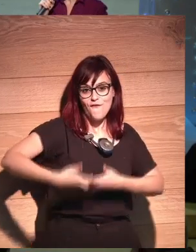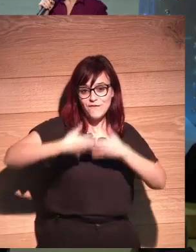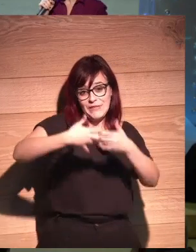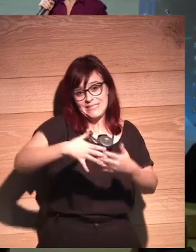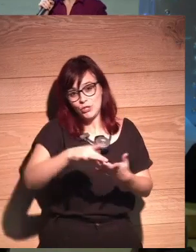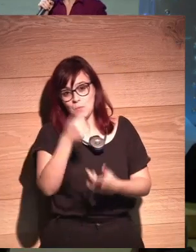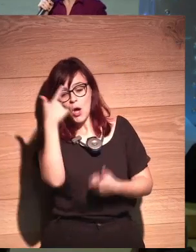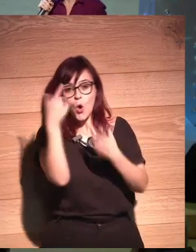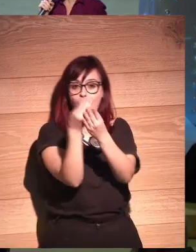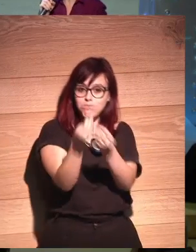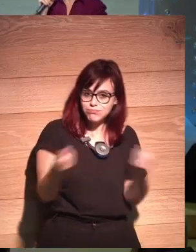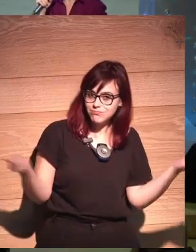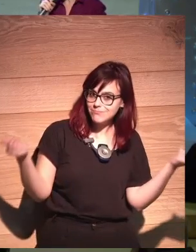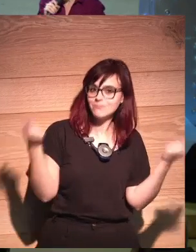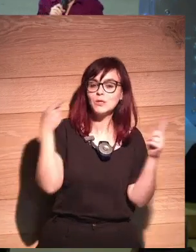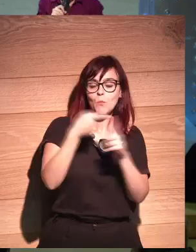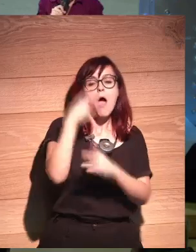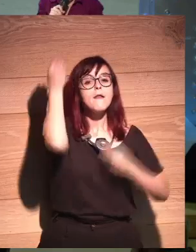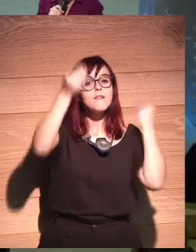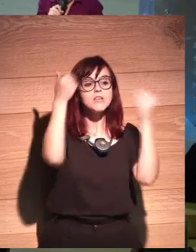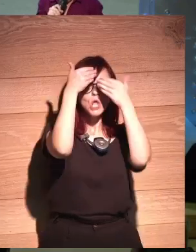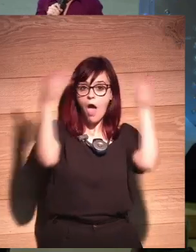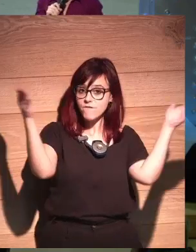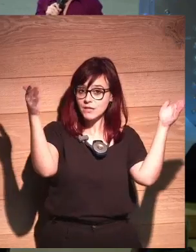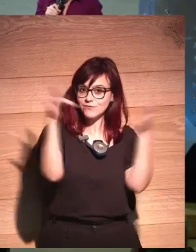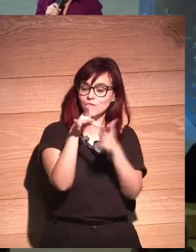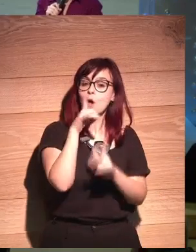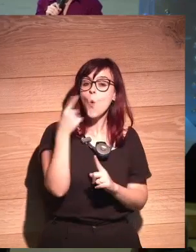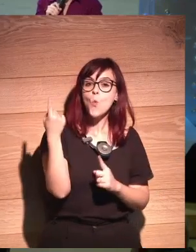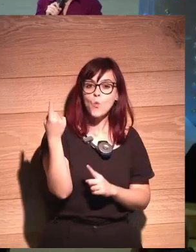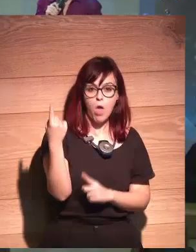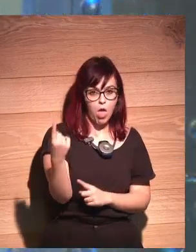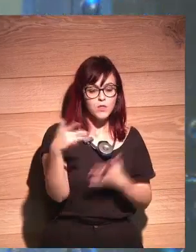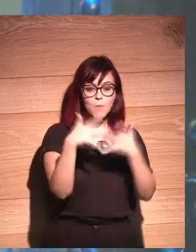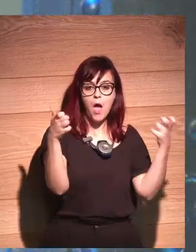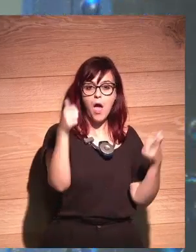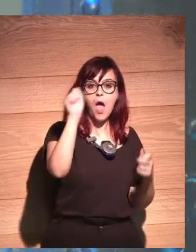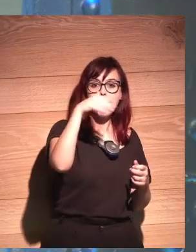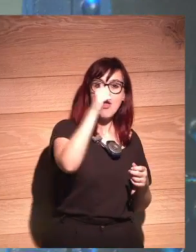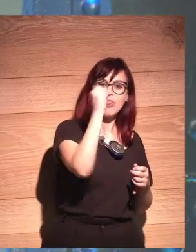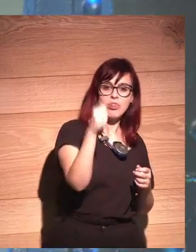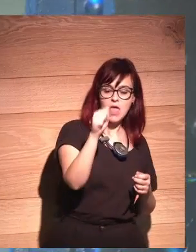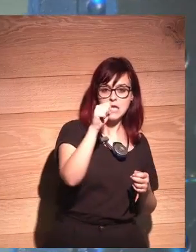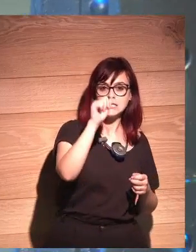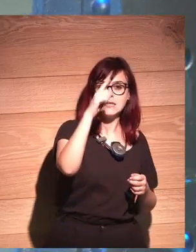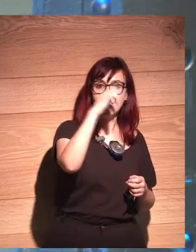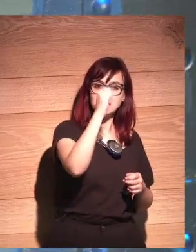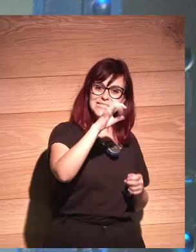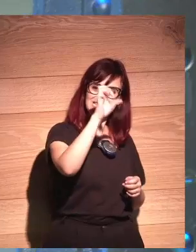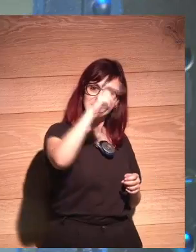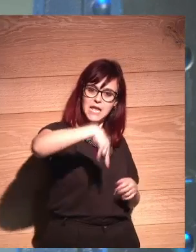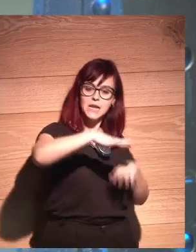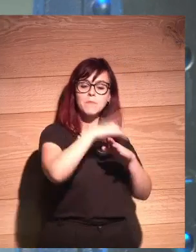quotes that might help us draw some conclusions regarding some of the debates that we have. One is a sentence